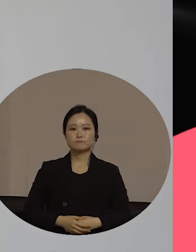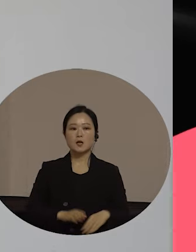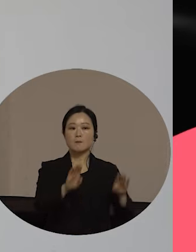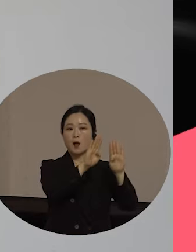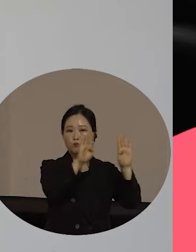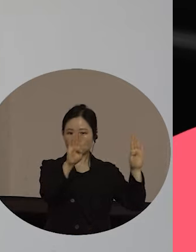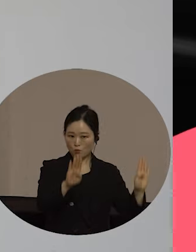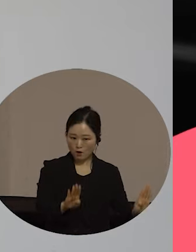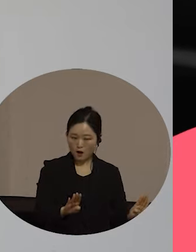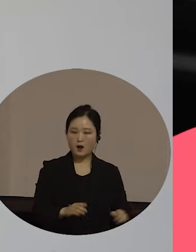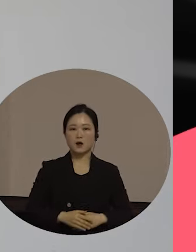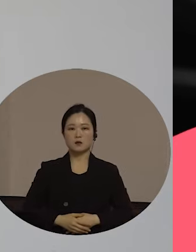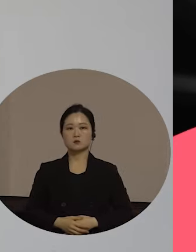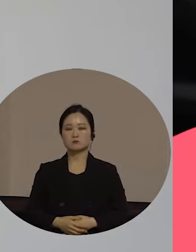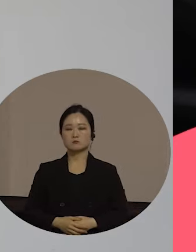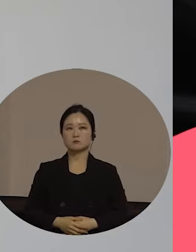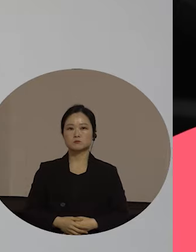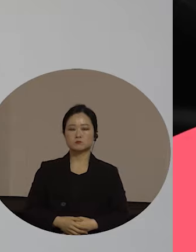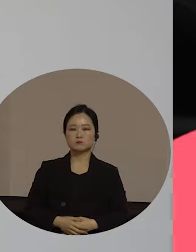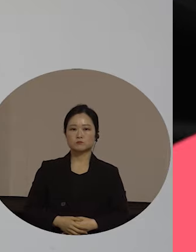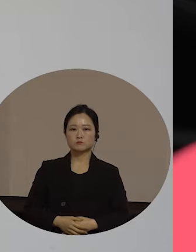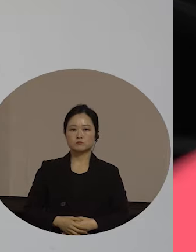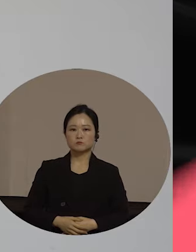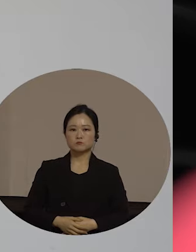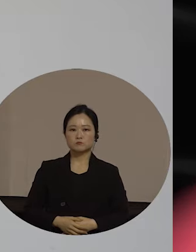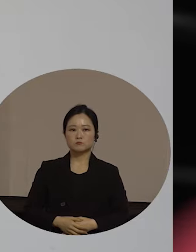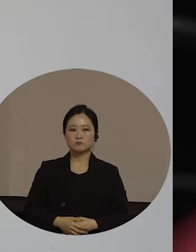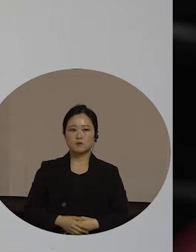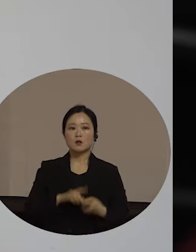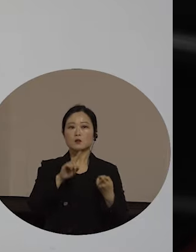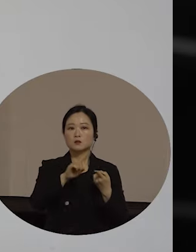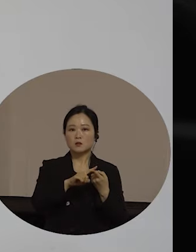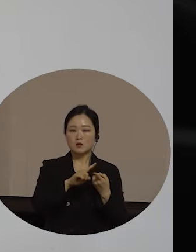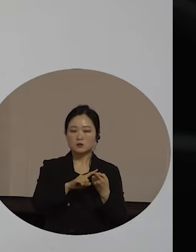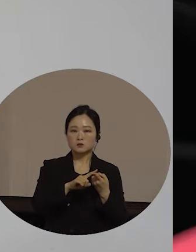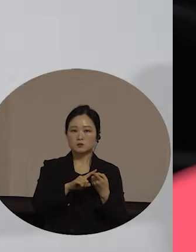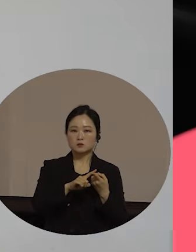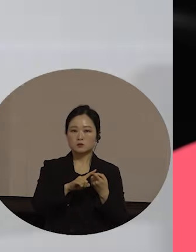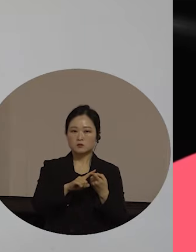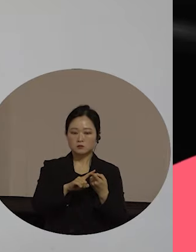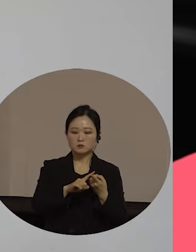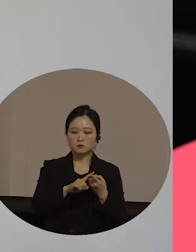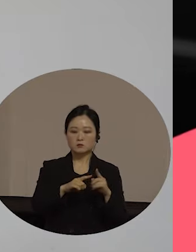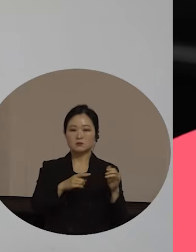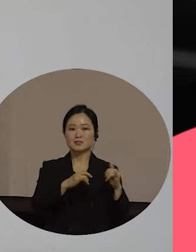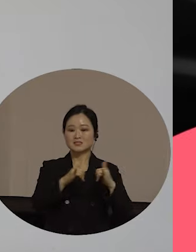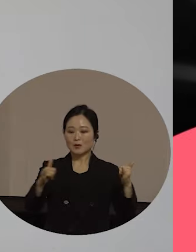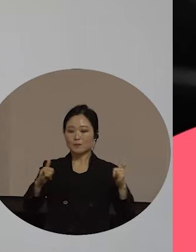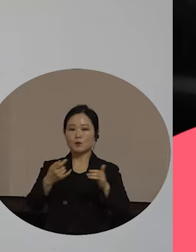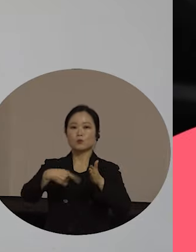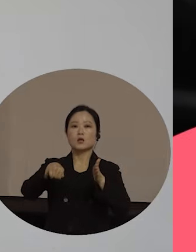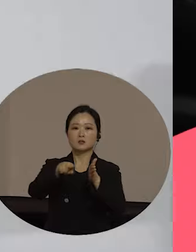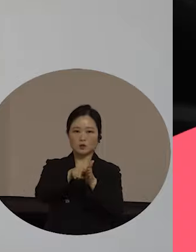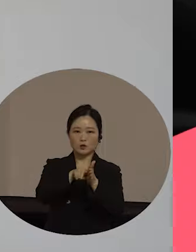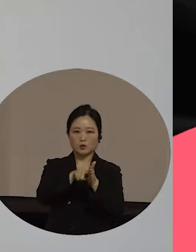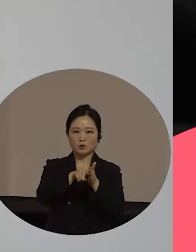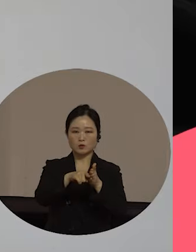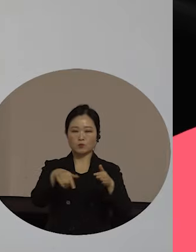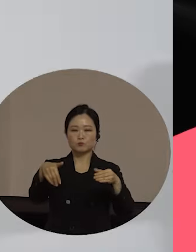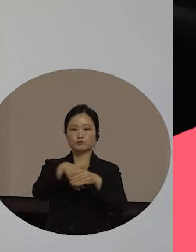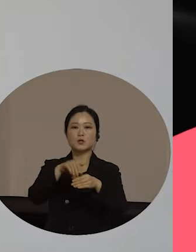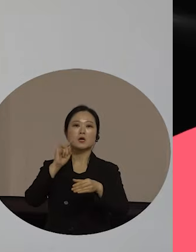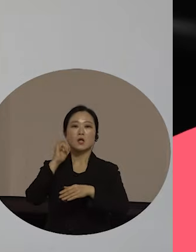progress. President Biden made it clear that his administration is committed to enhancing access to